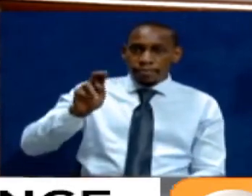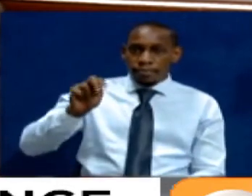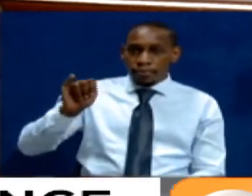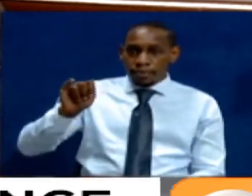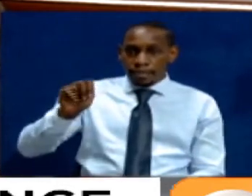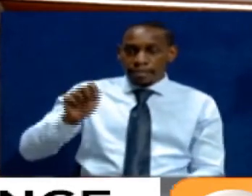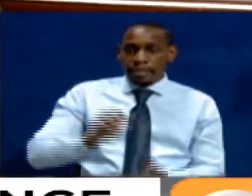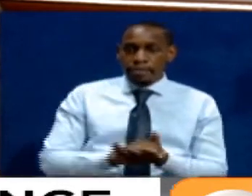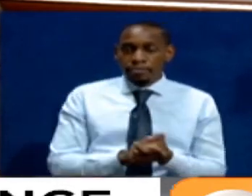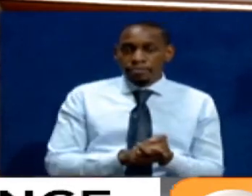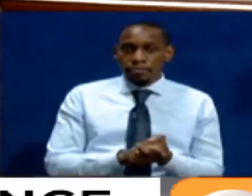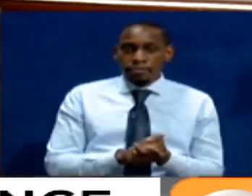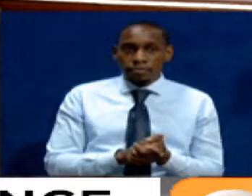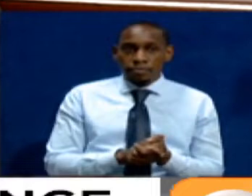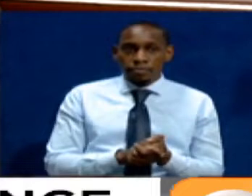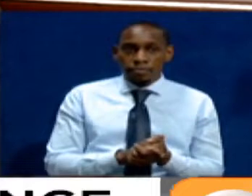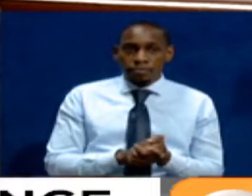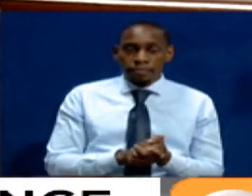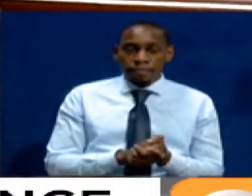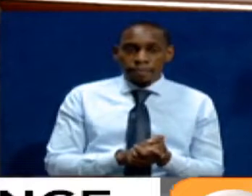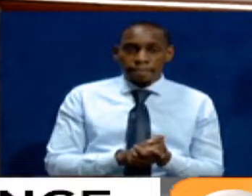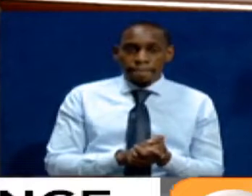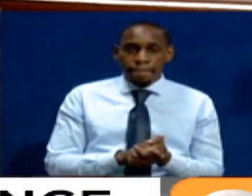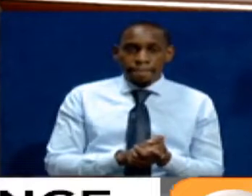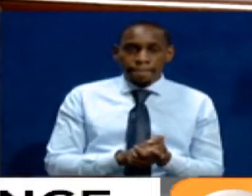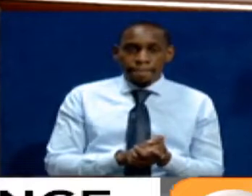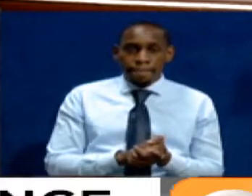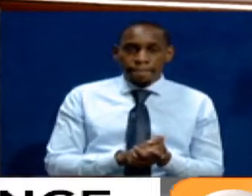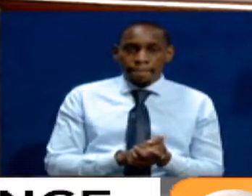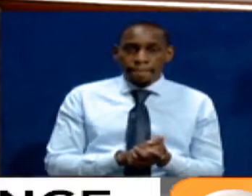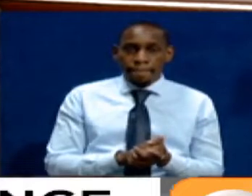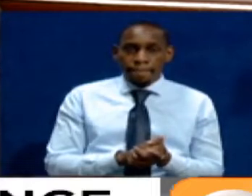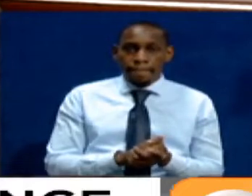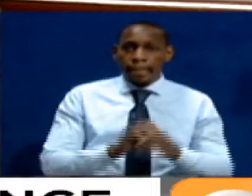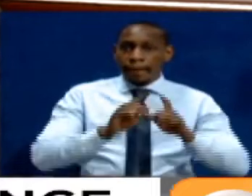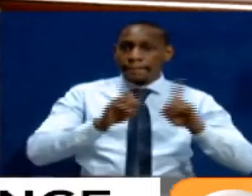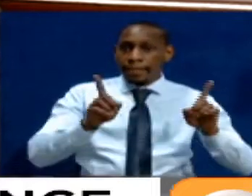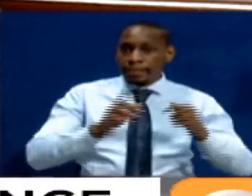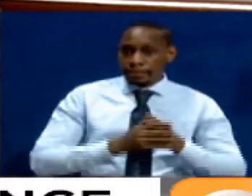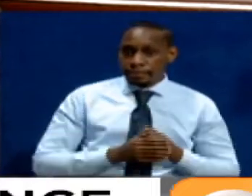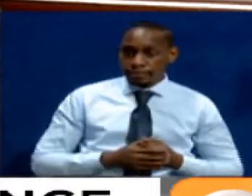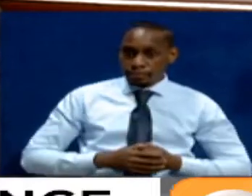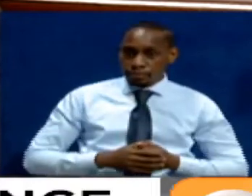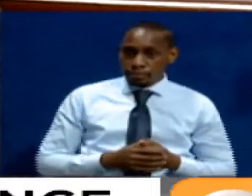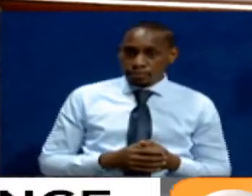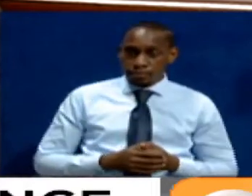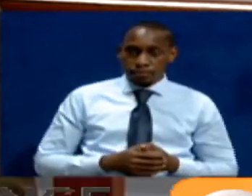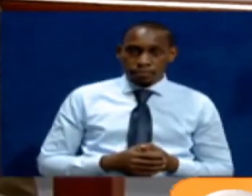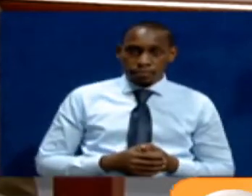something, if I remember my biochemistry. But the